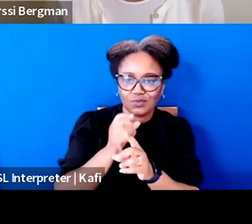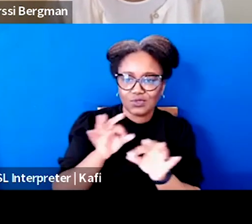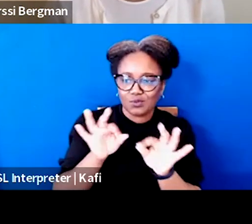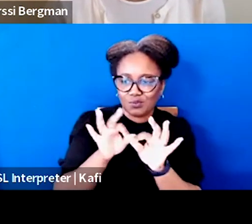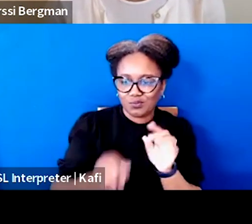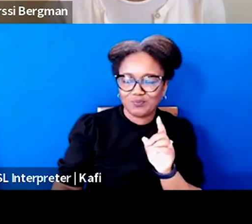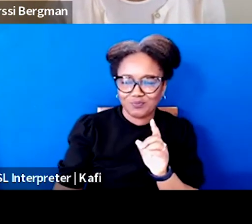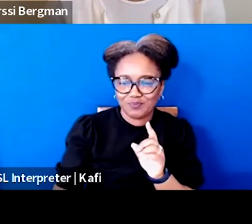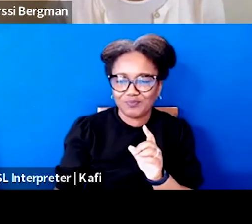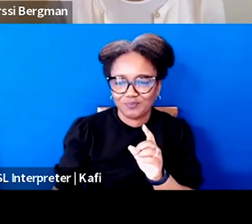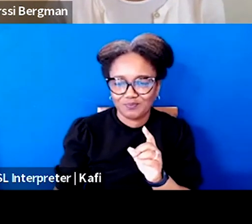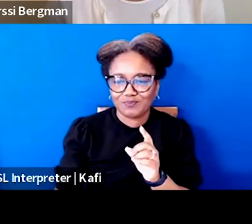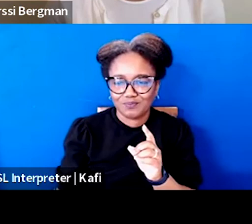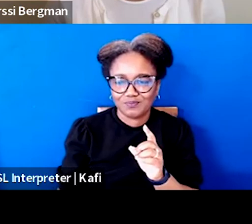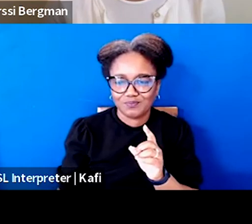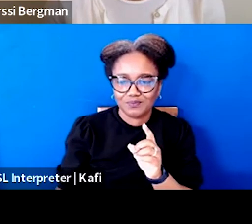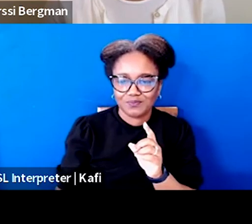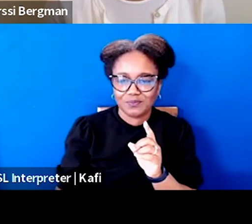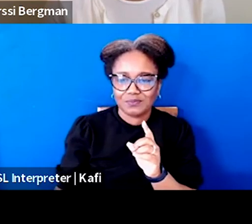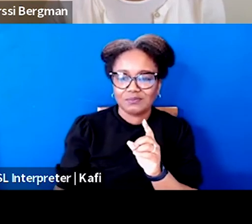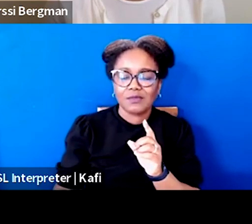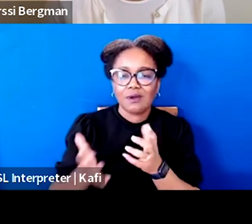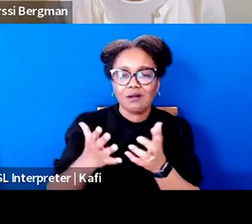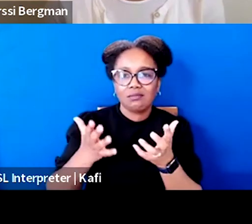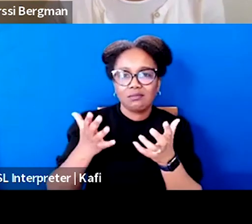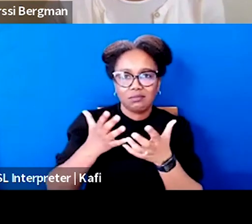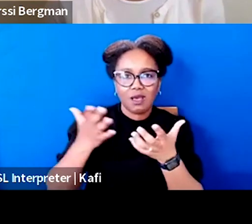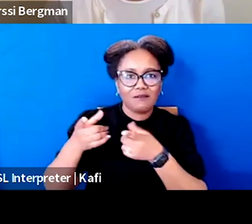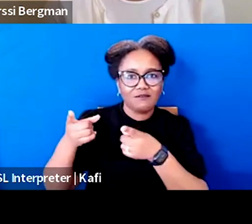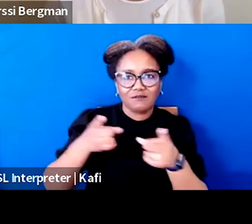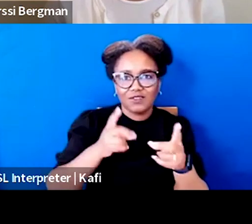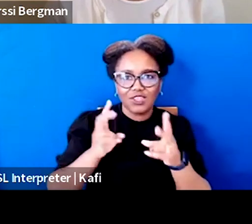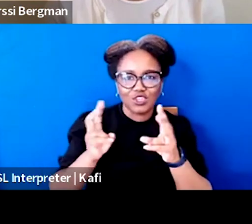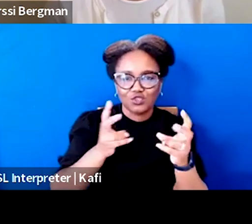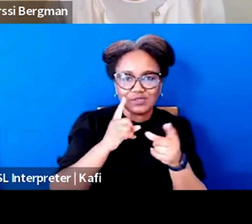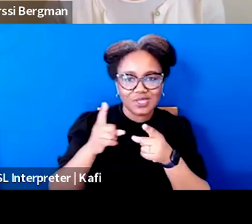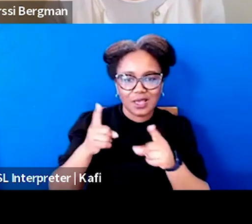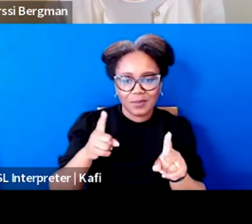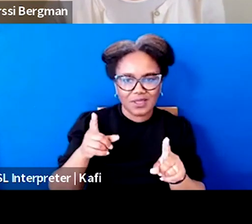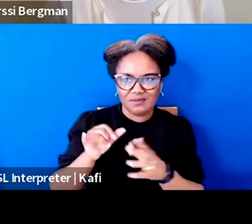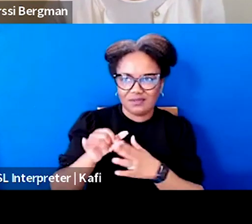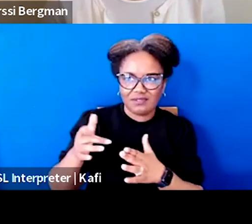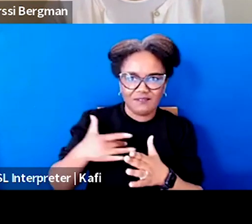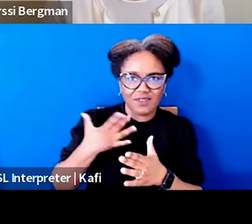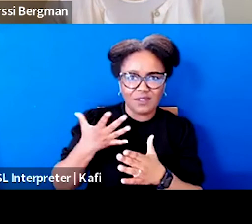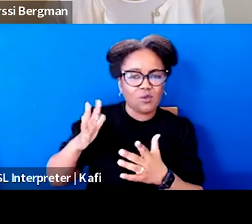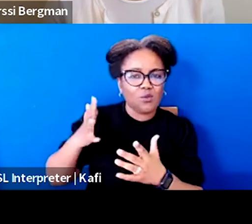I feel like they don't want us to do, right? They don't want us to reach like those inside our community who are